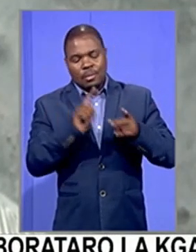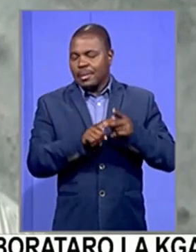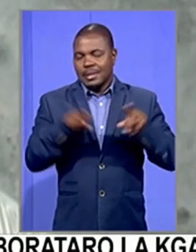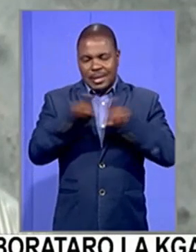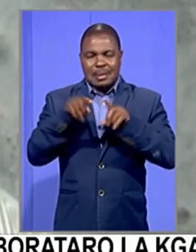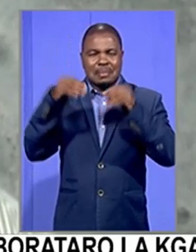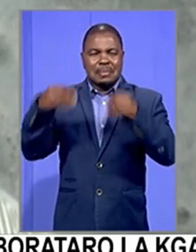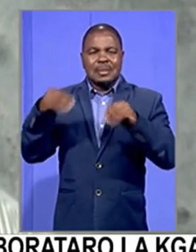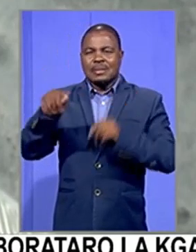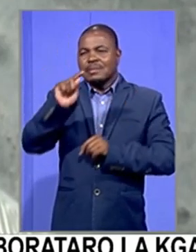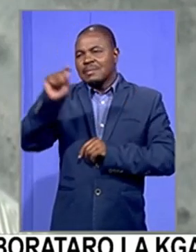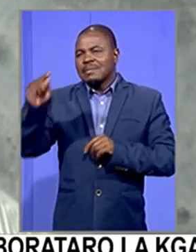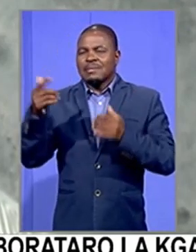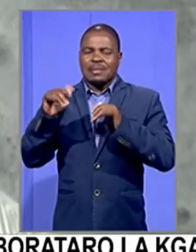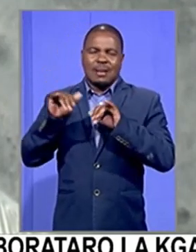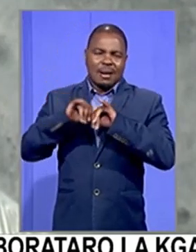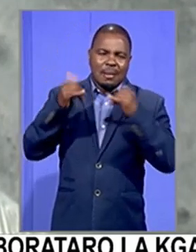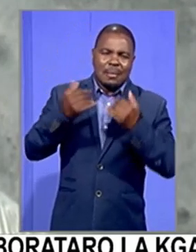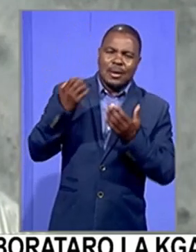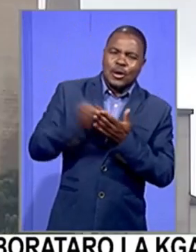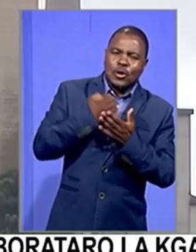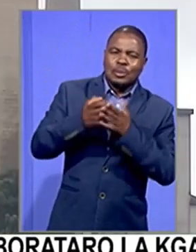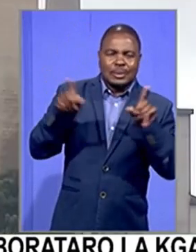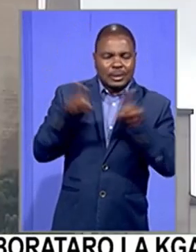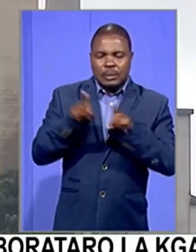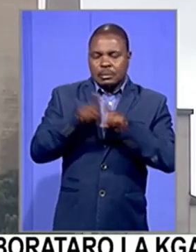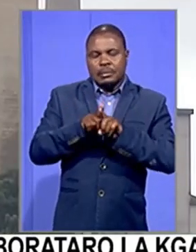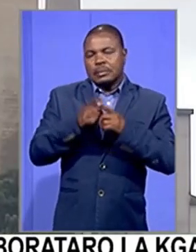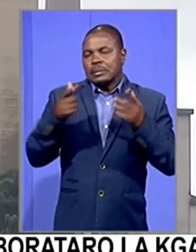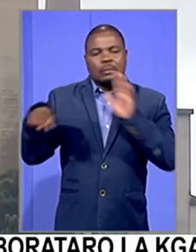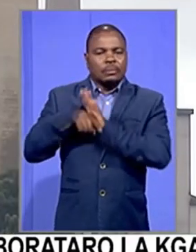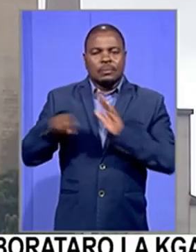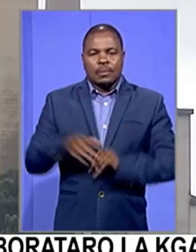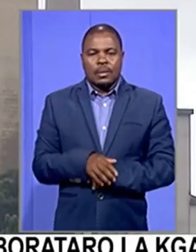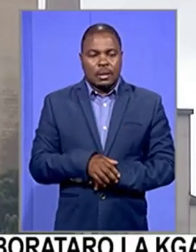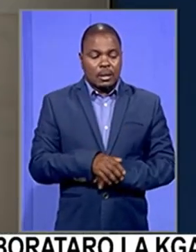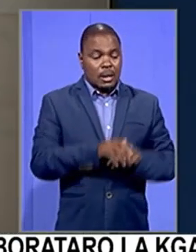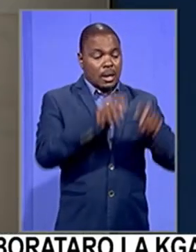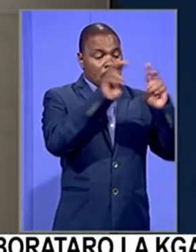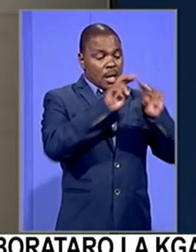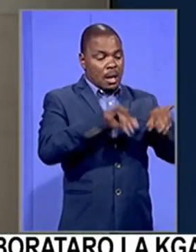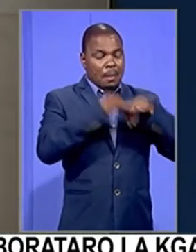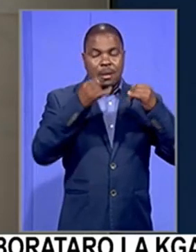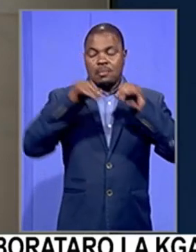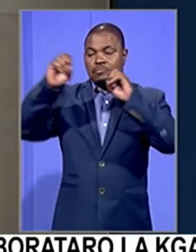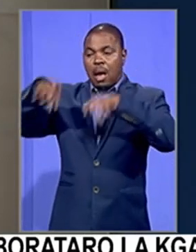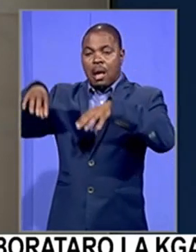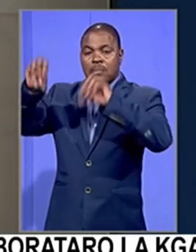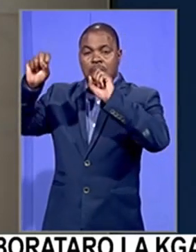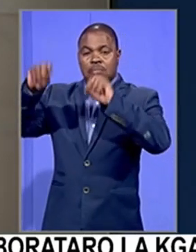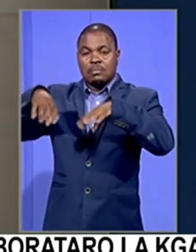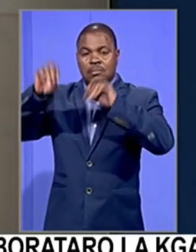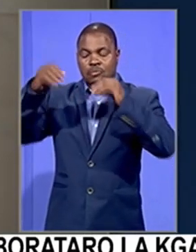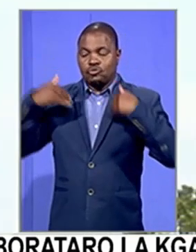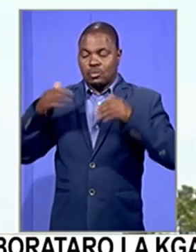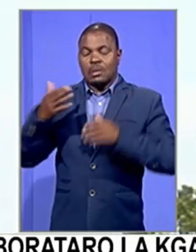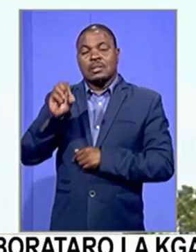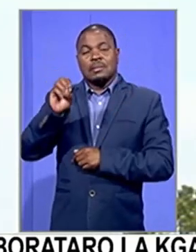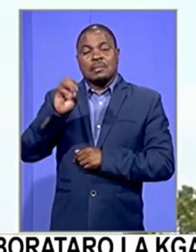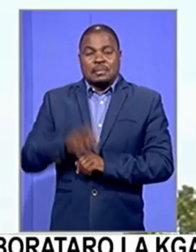people, industry, for the economy as a whole. Eskom ntse kgaola motlakase gangwe le gape fa e sale go simolola ka kgwedi ya Lwetse.